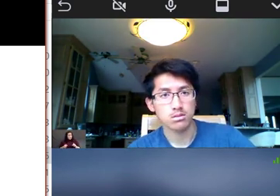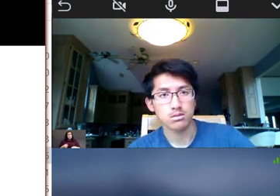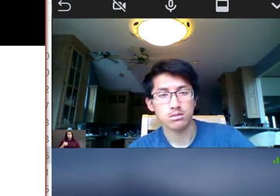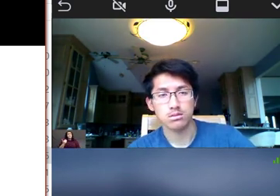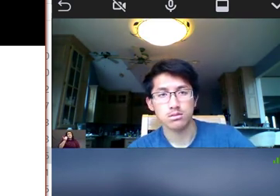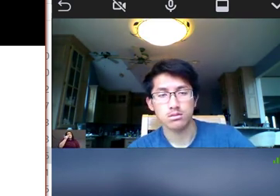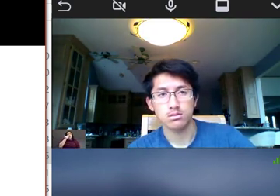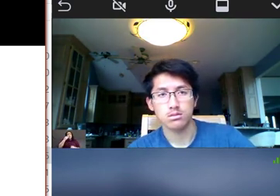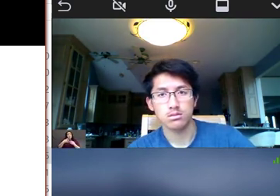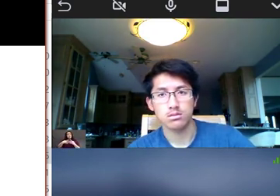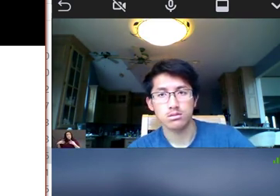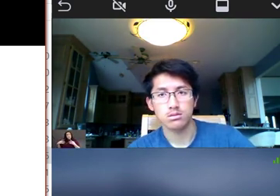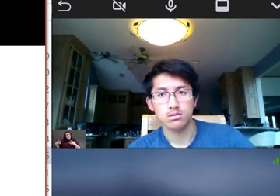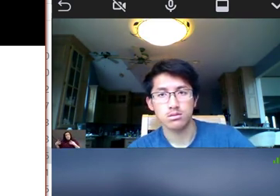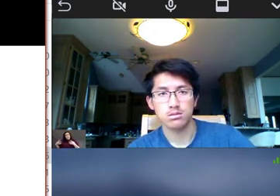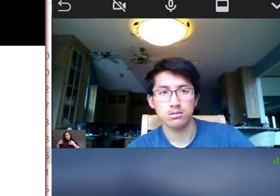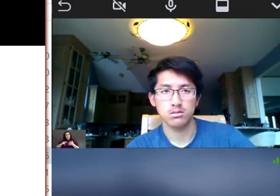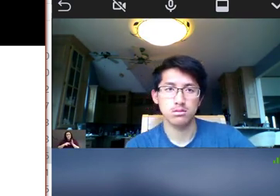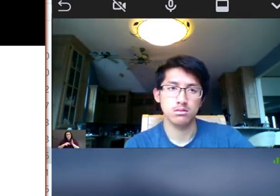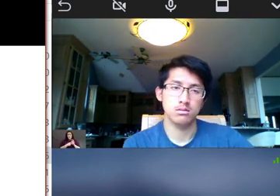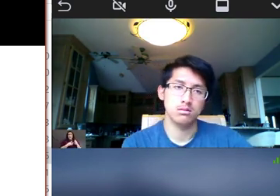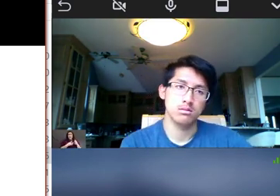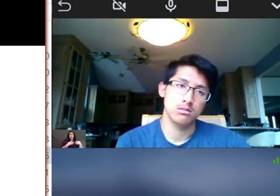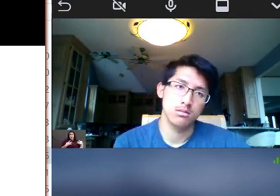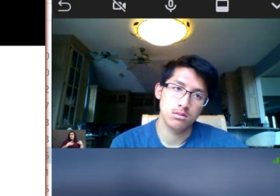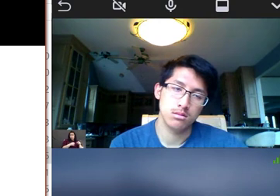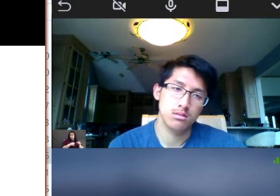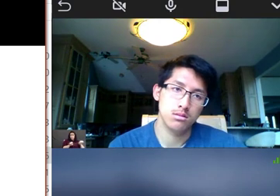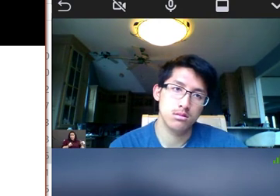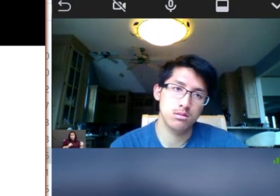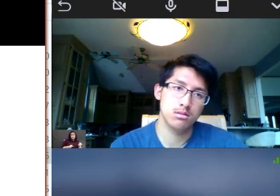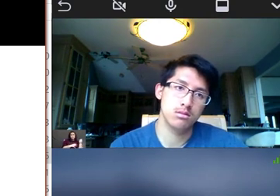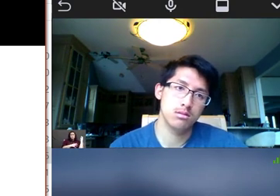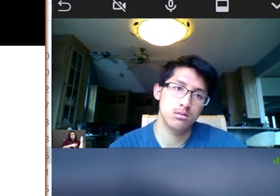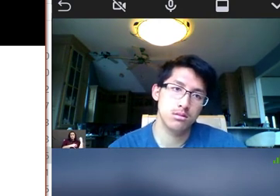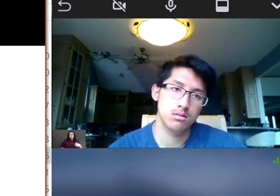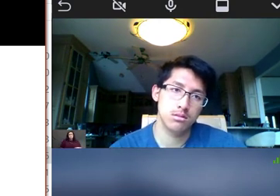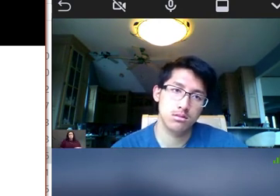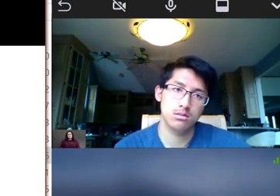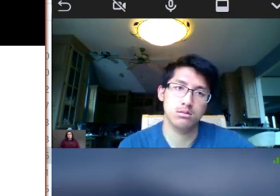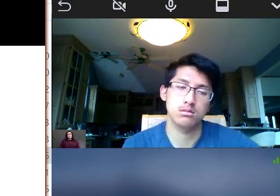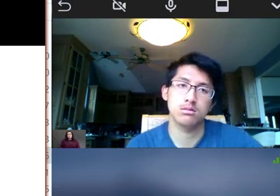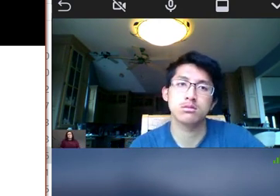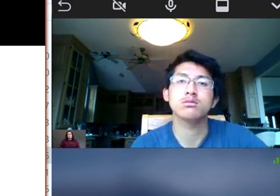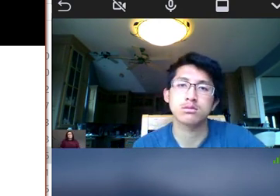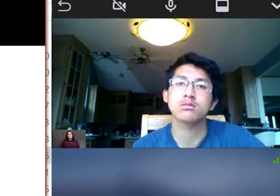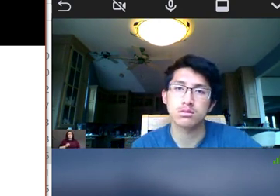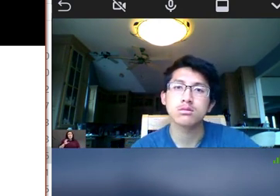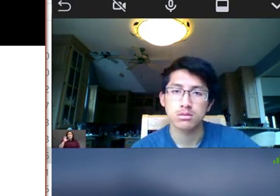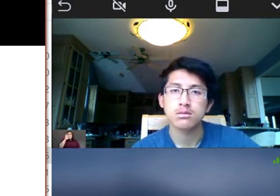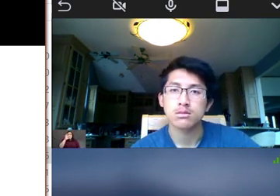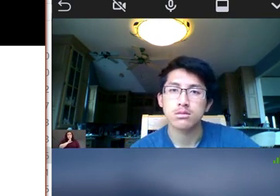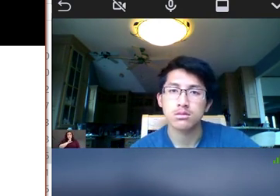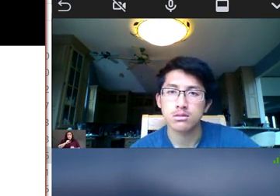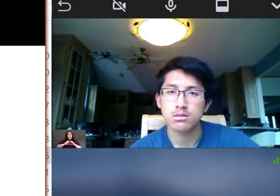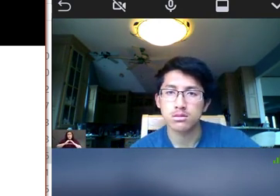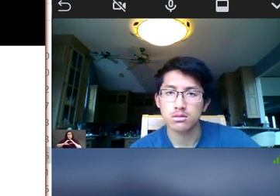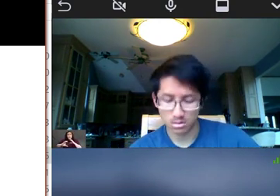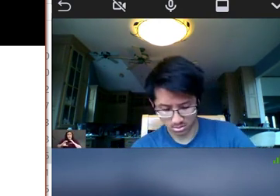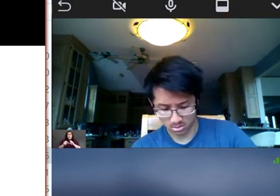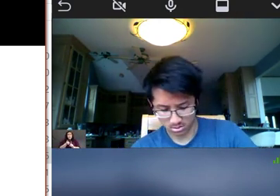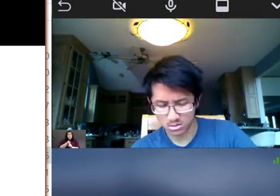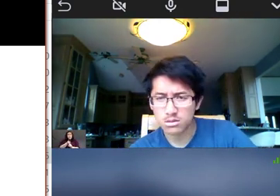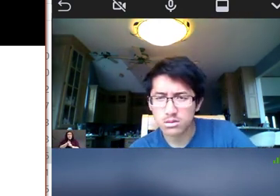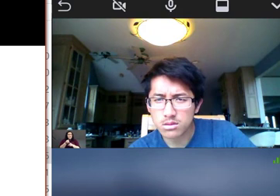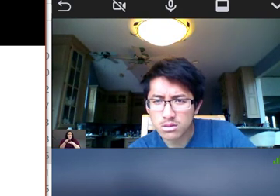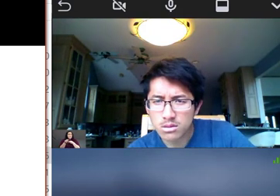good. We're going to assume that the pipe is transitional, or is not rough or transitional, that it's smooth. So here